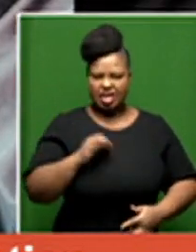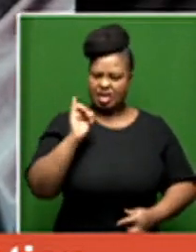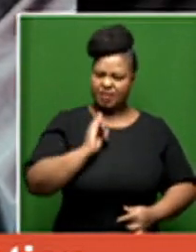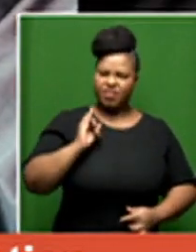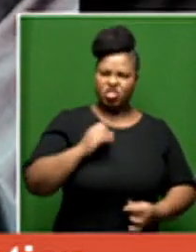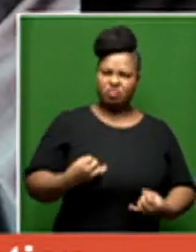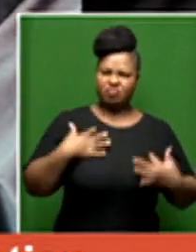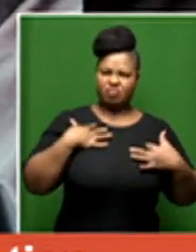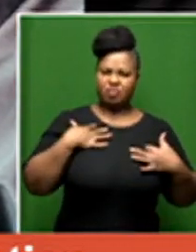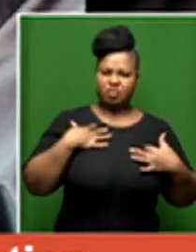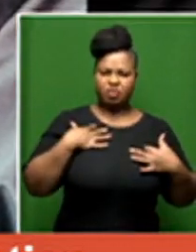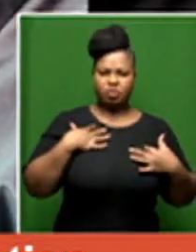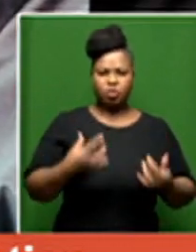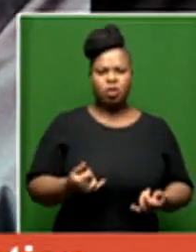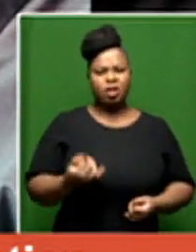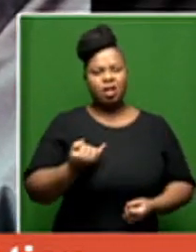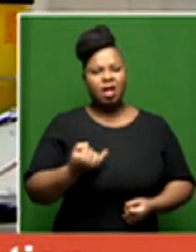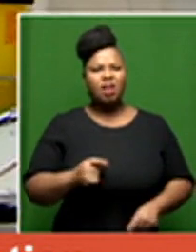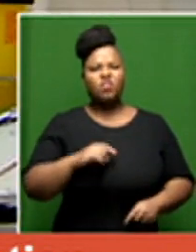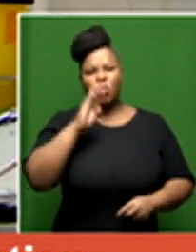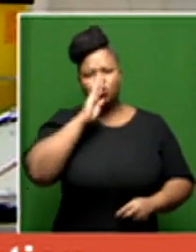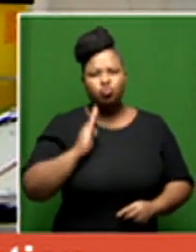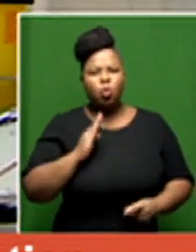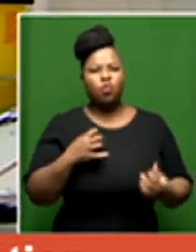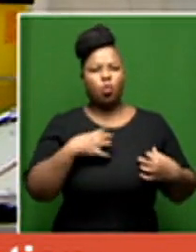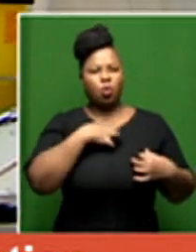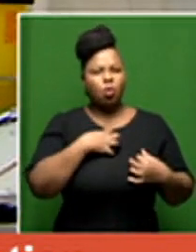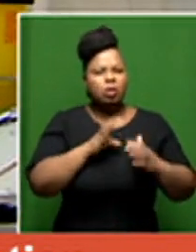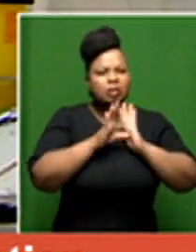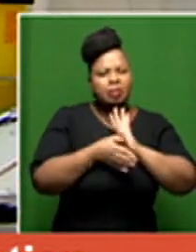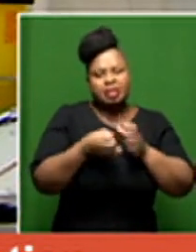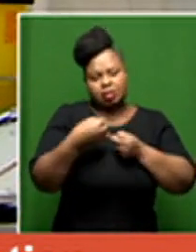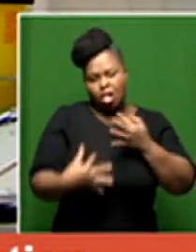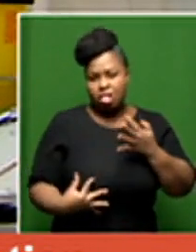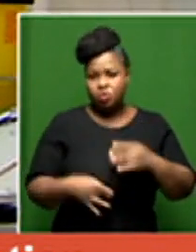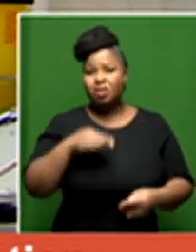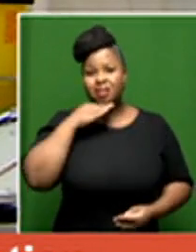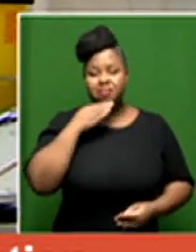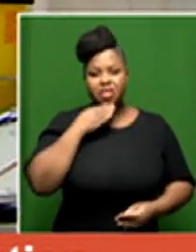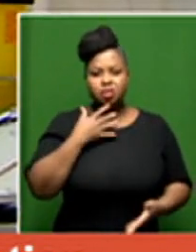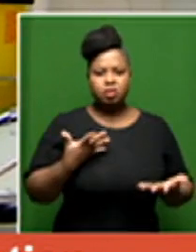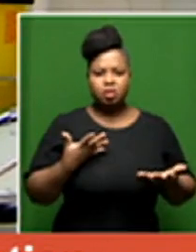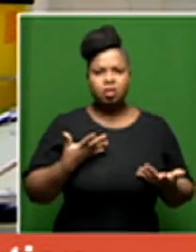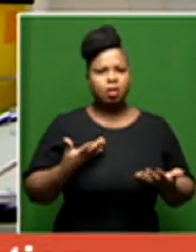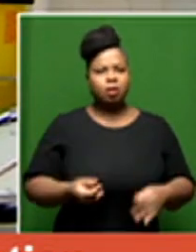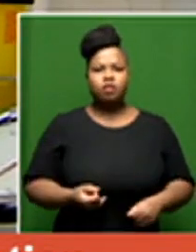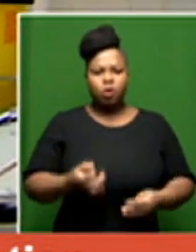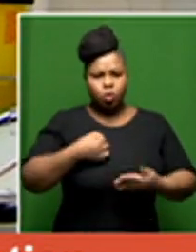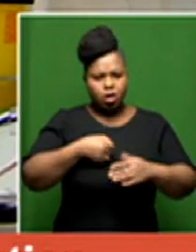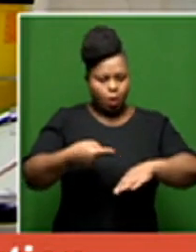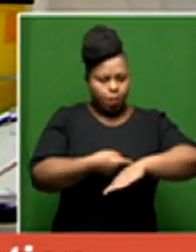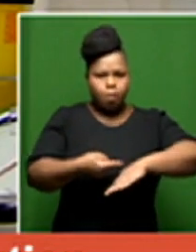infected with poliomyelitis. So with that condition, it means there will be deformity of bone